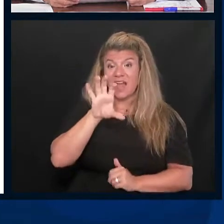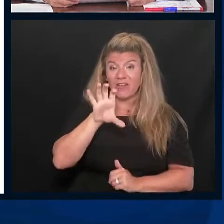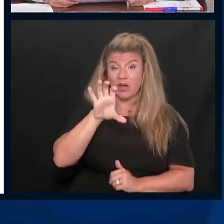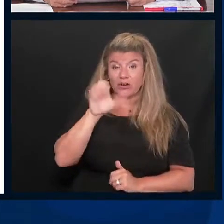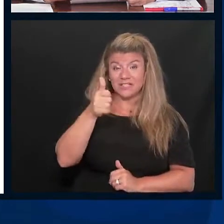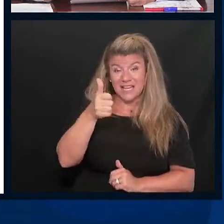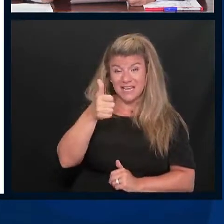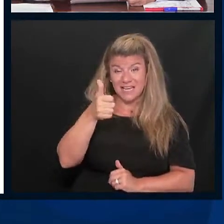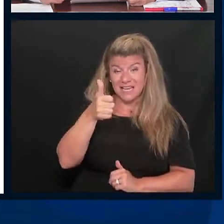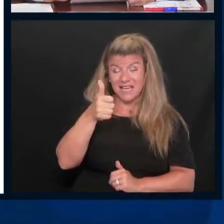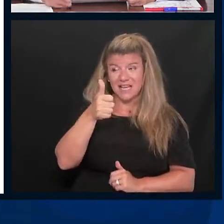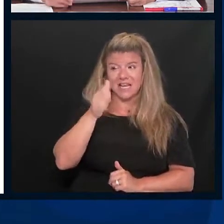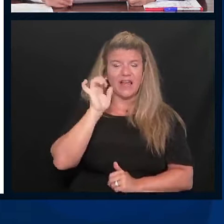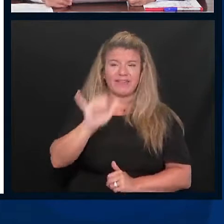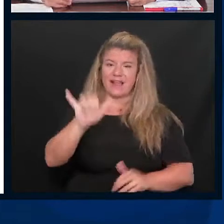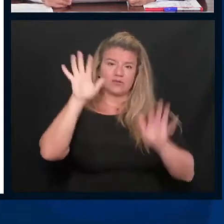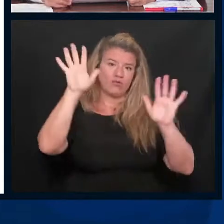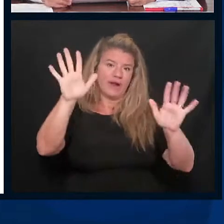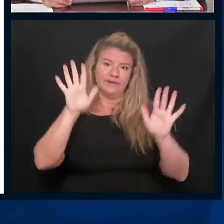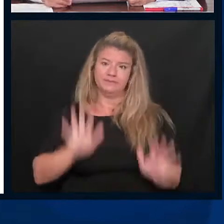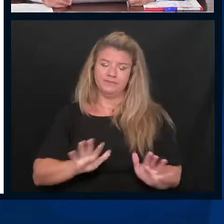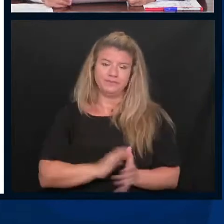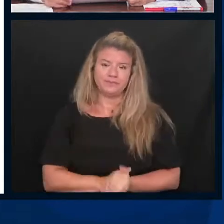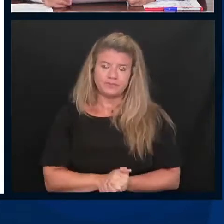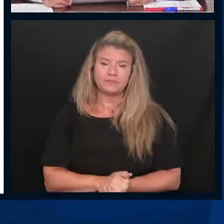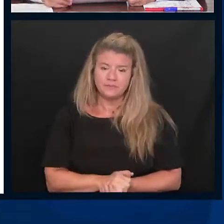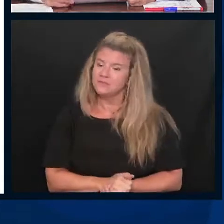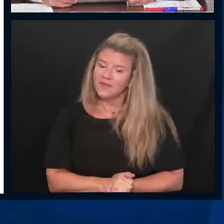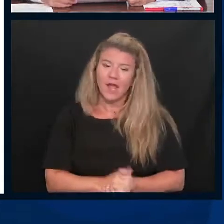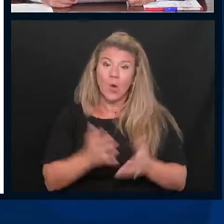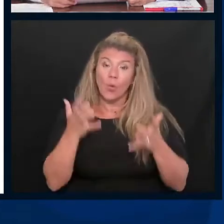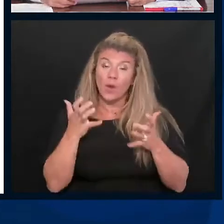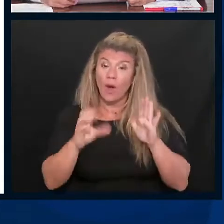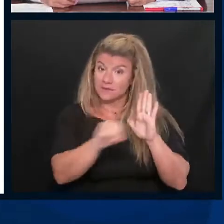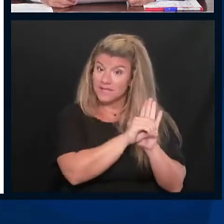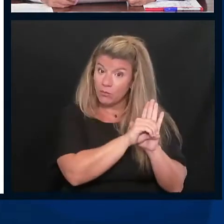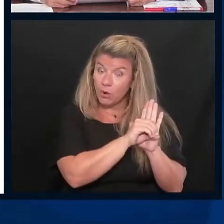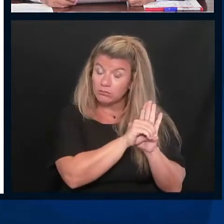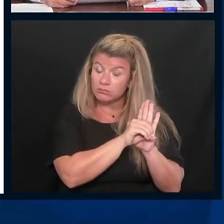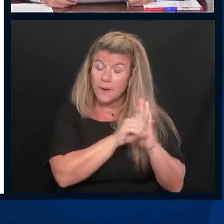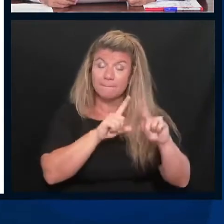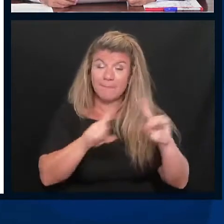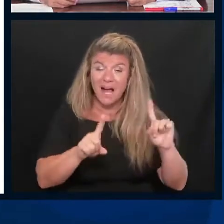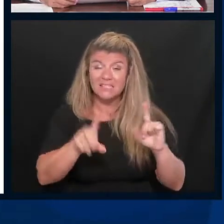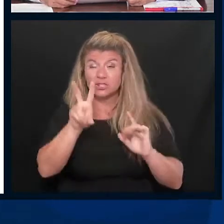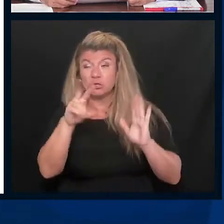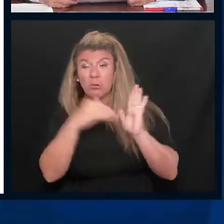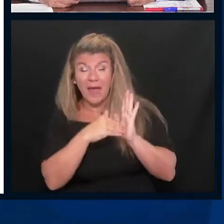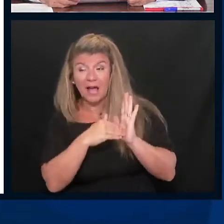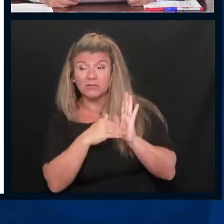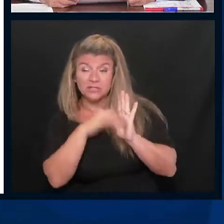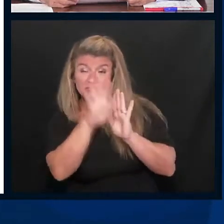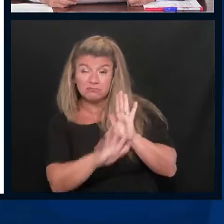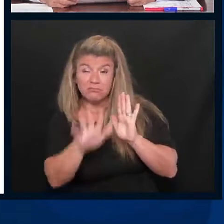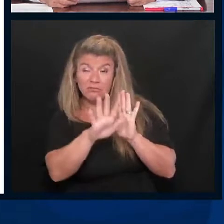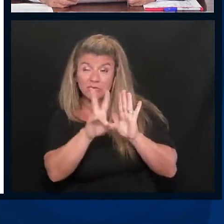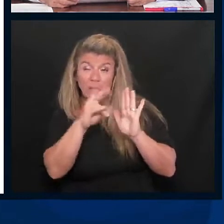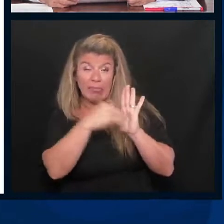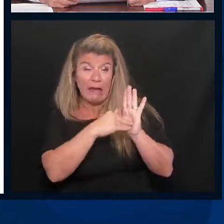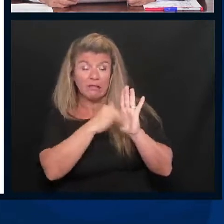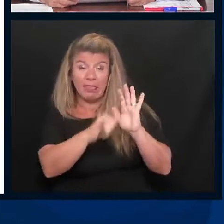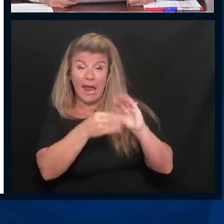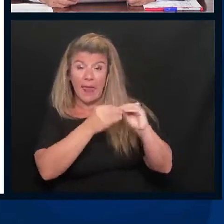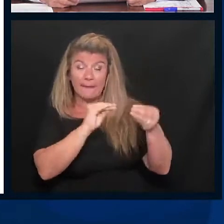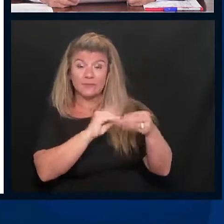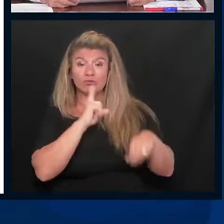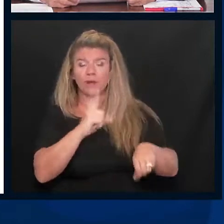2,710 cases. That's great. We want it to be 0, but 2,000 in the 2000s is sure a heck of a lot better